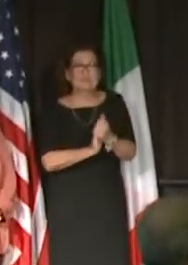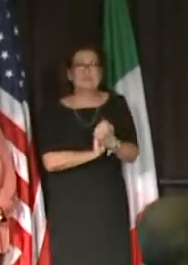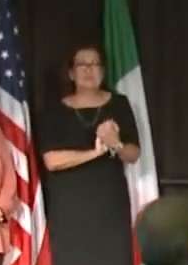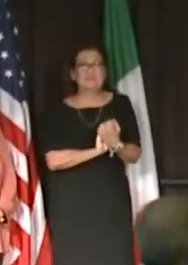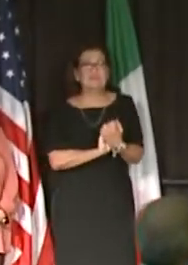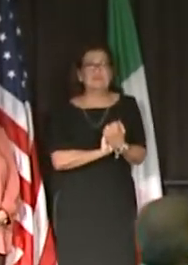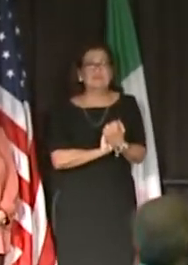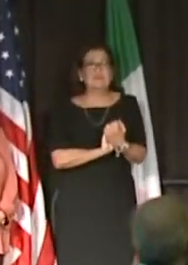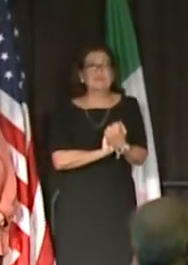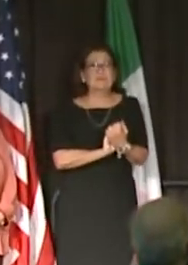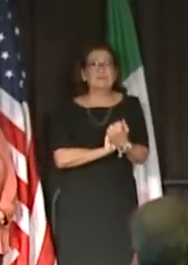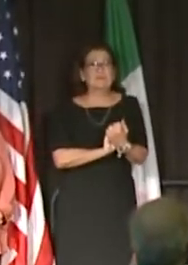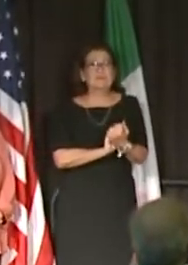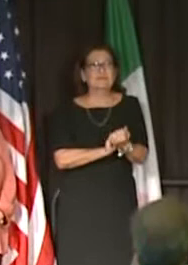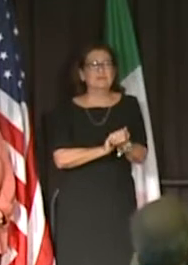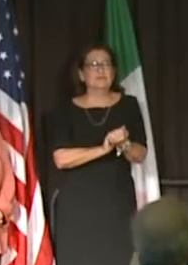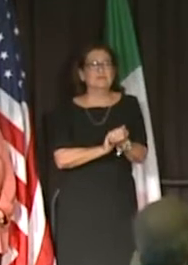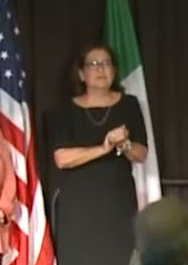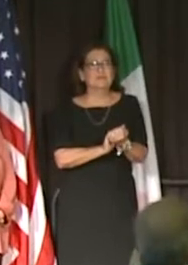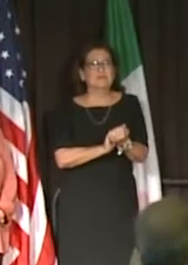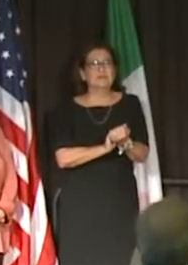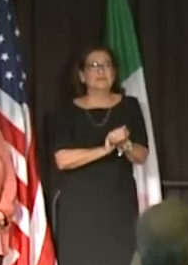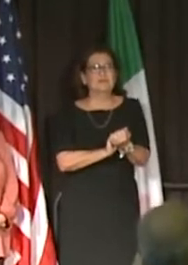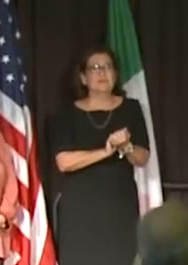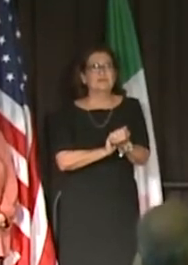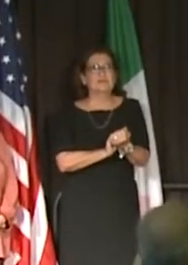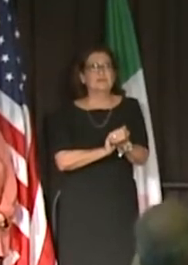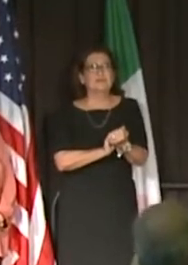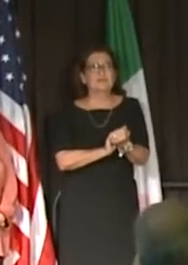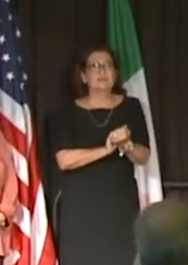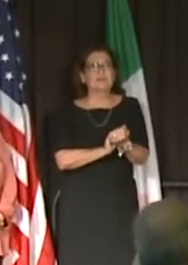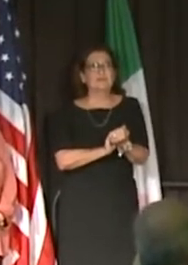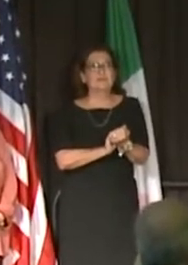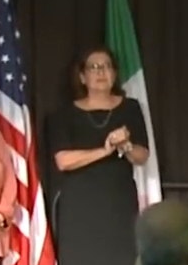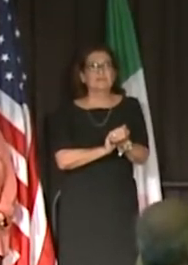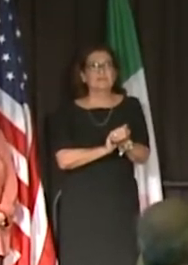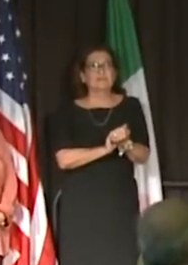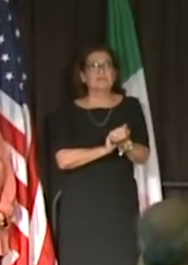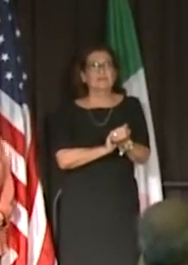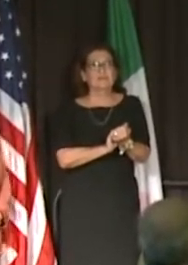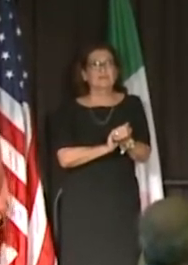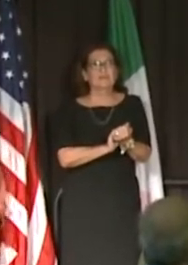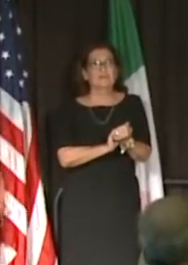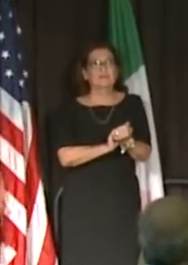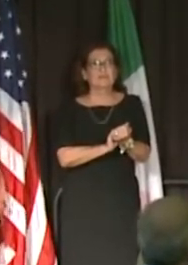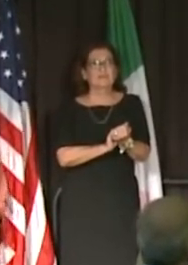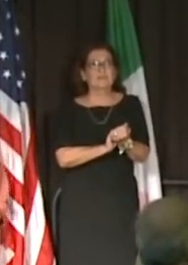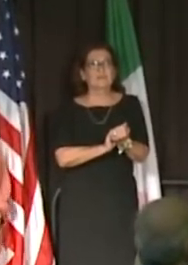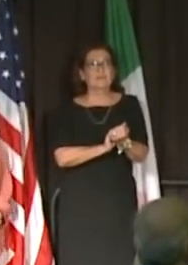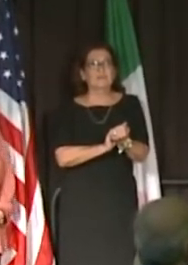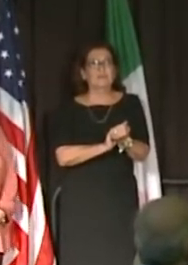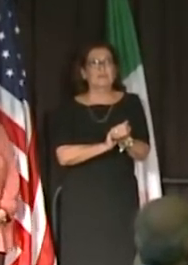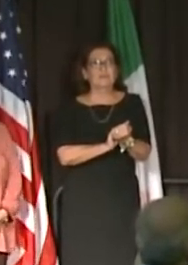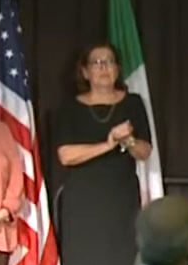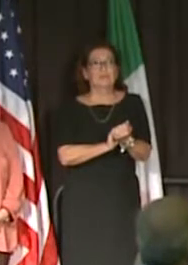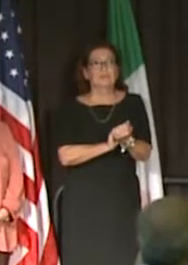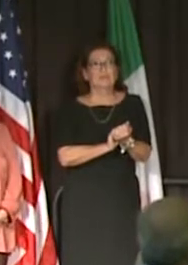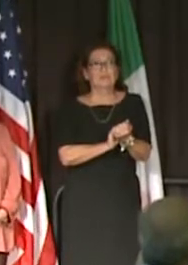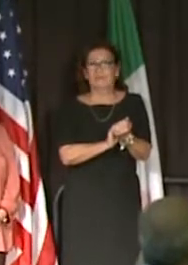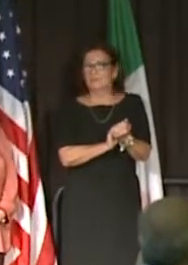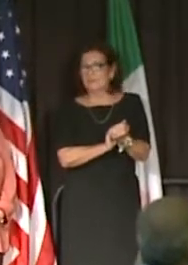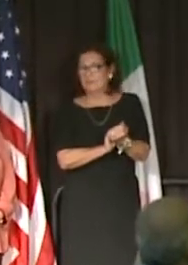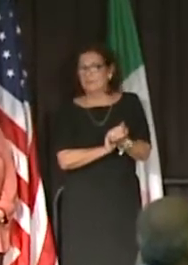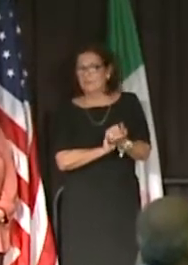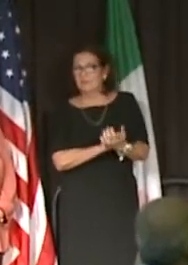Now, this next acknowledgement is for all the Italian women. And as Charlene said, I was brought up by strong